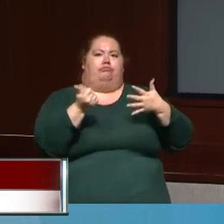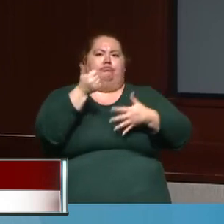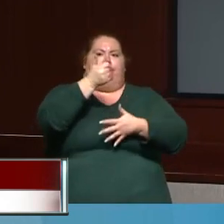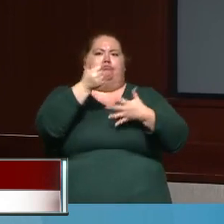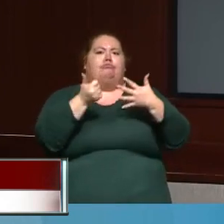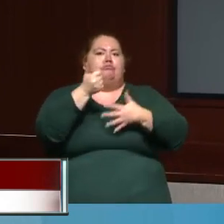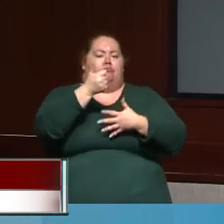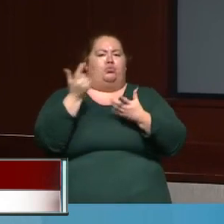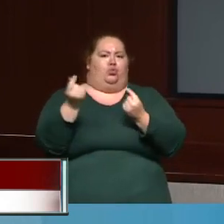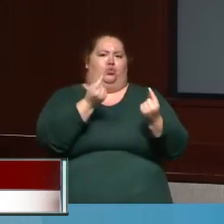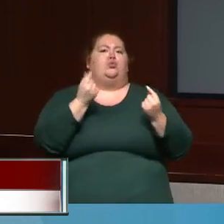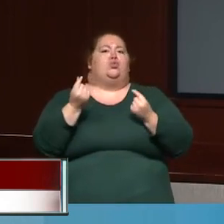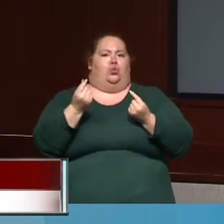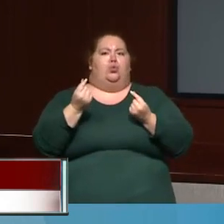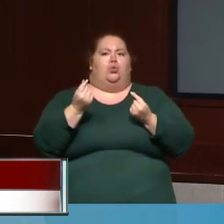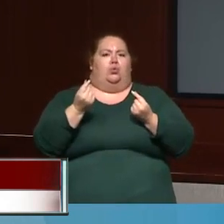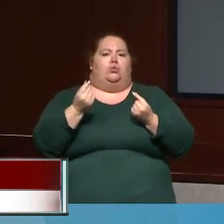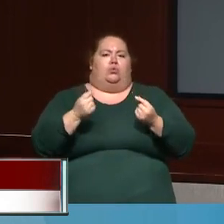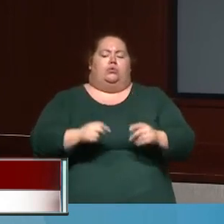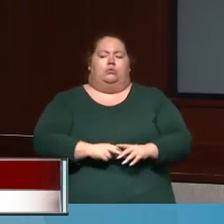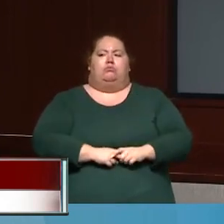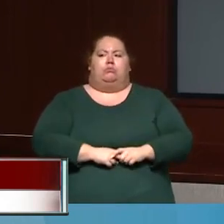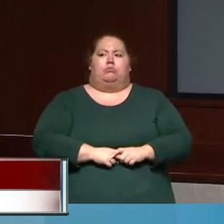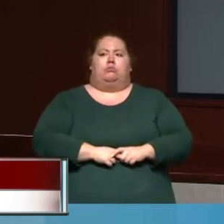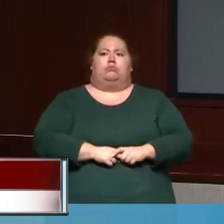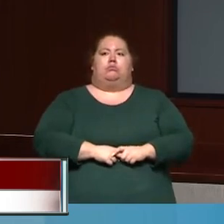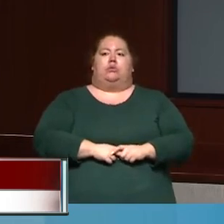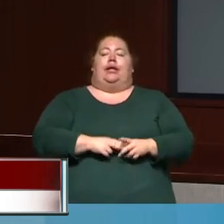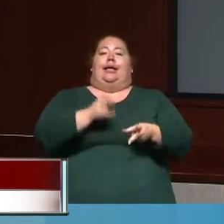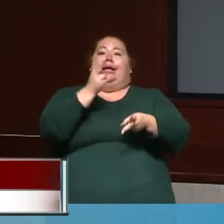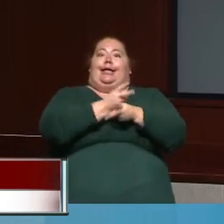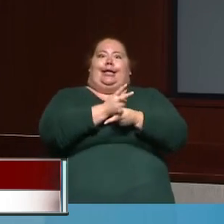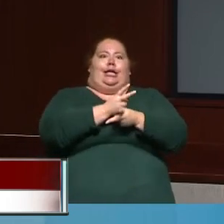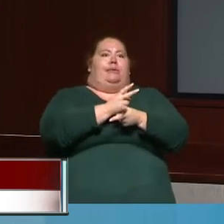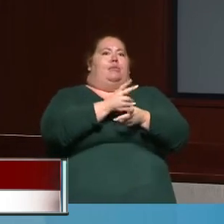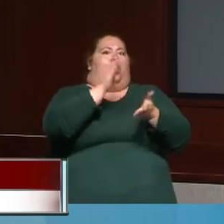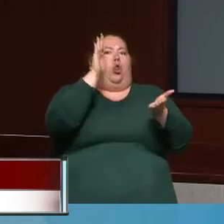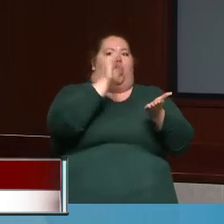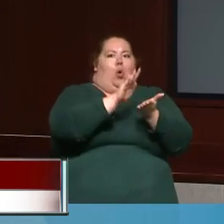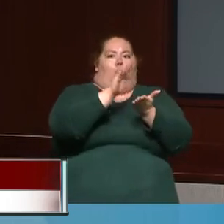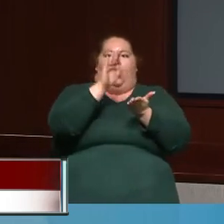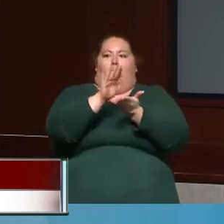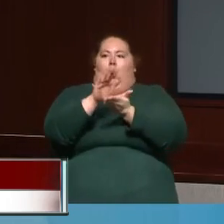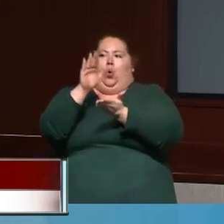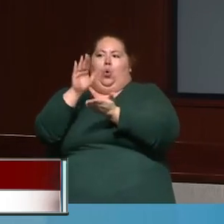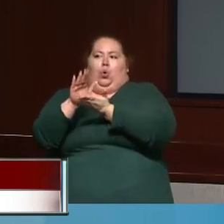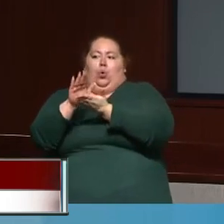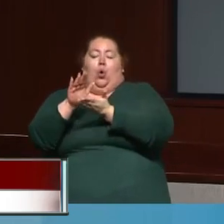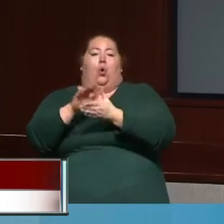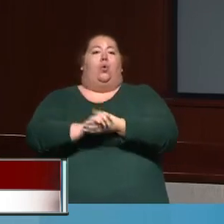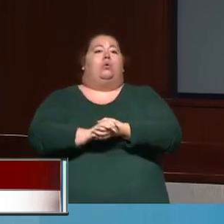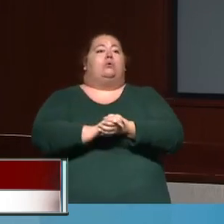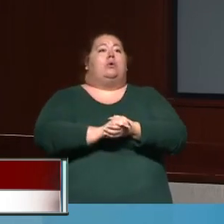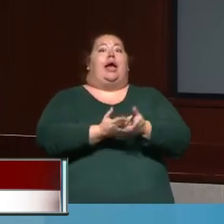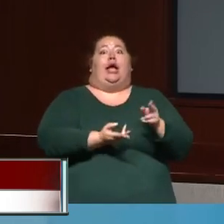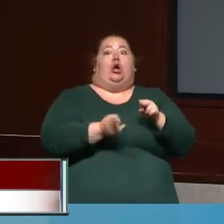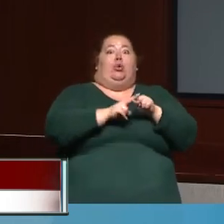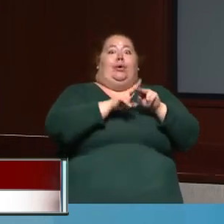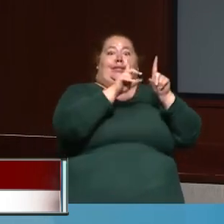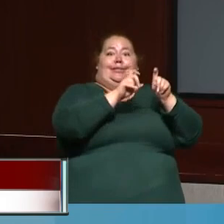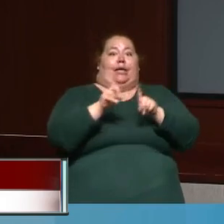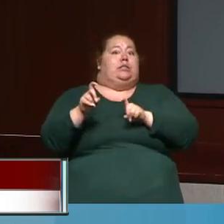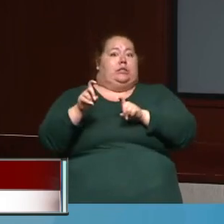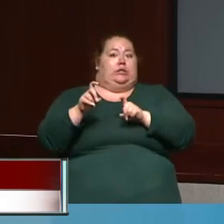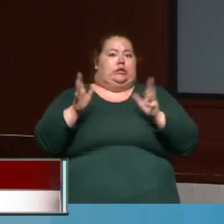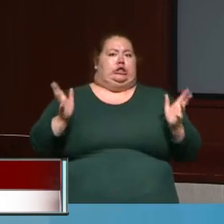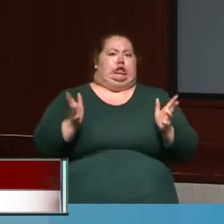that positivity rates in those areas remain low. We've got to ramp up testing. The amount of testing is tied to reopening.